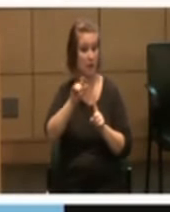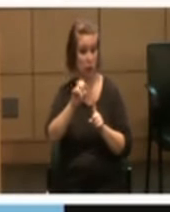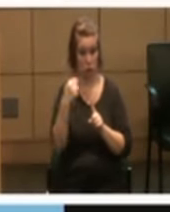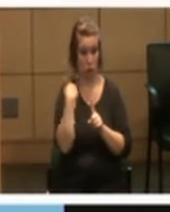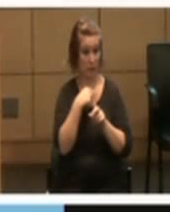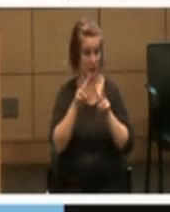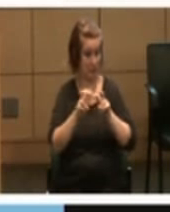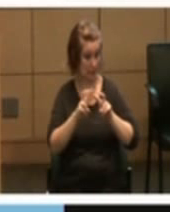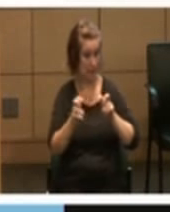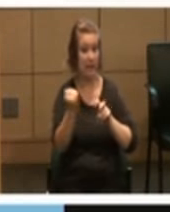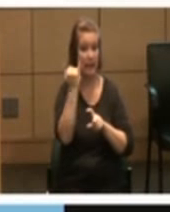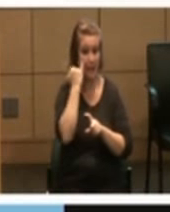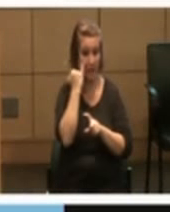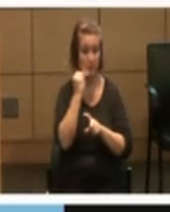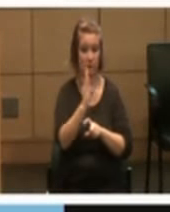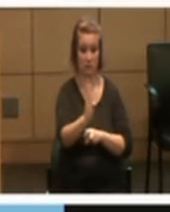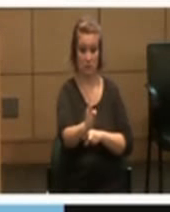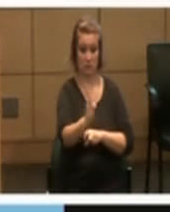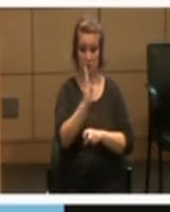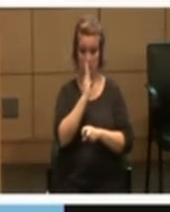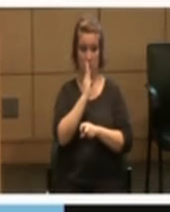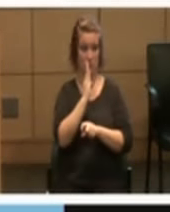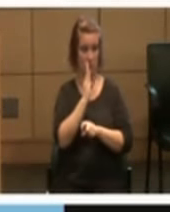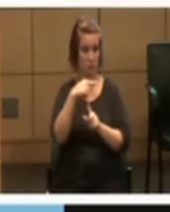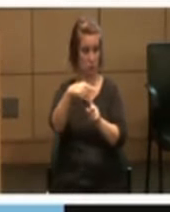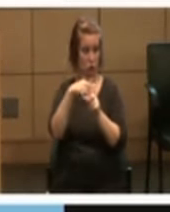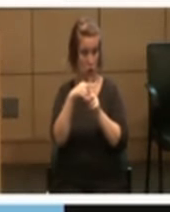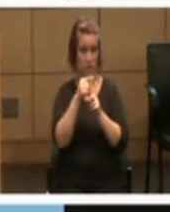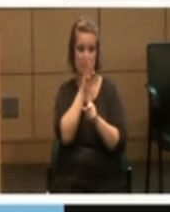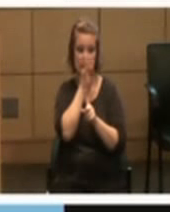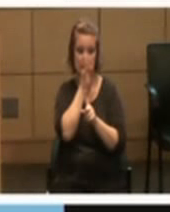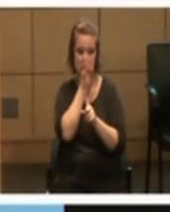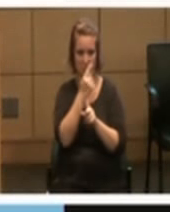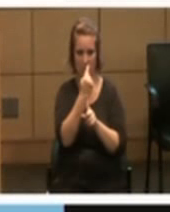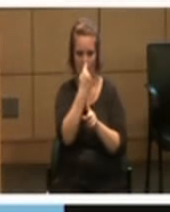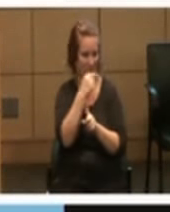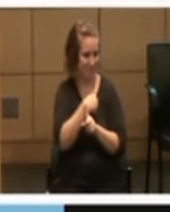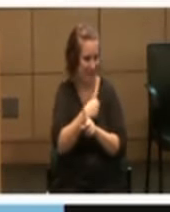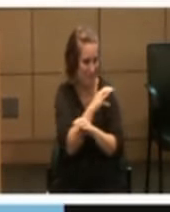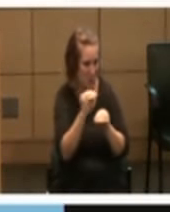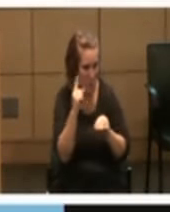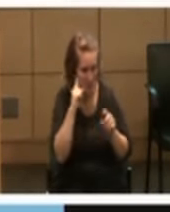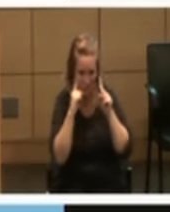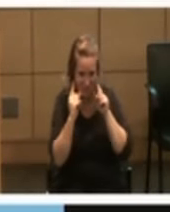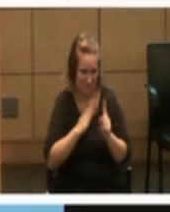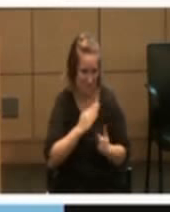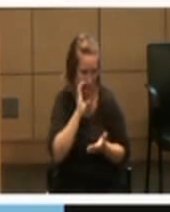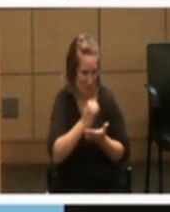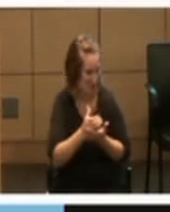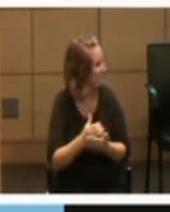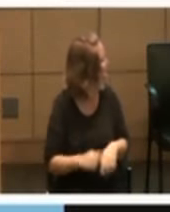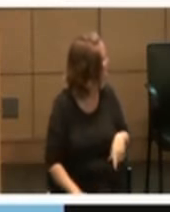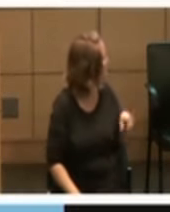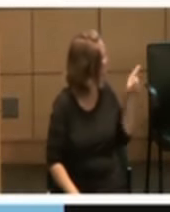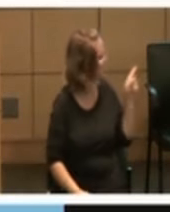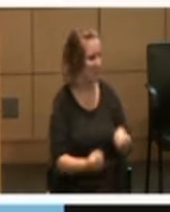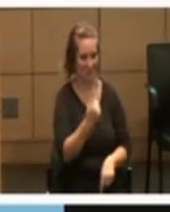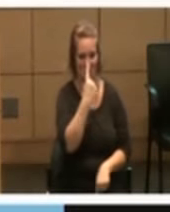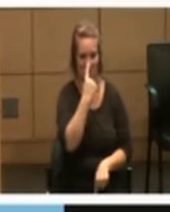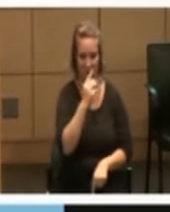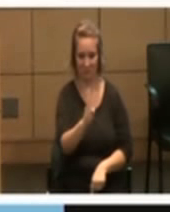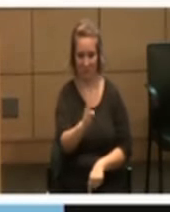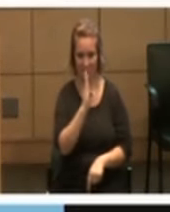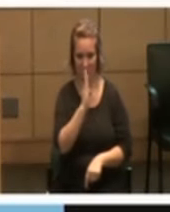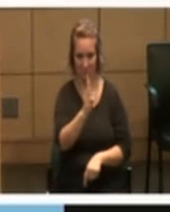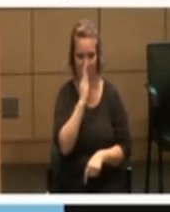target speech is coming from the front of the listener. So this is the nose. I don't have any ears on here. And the two-talker